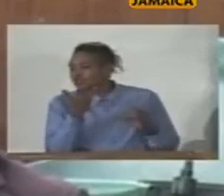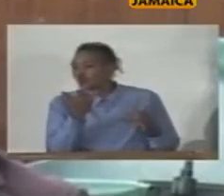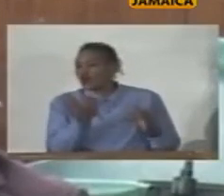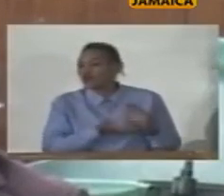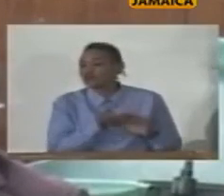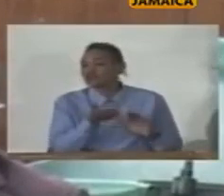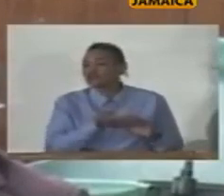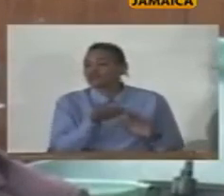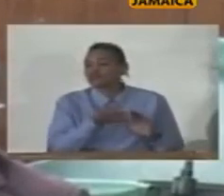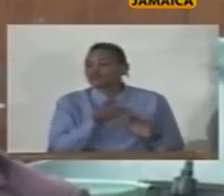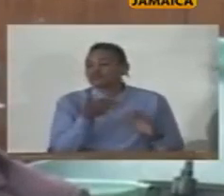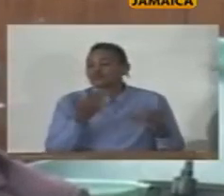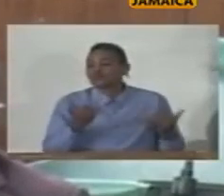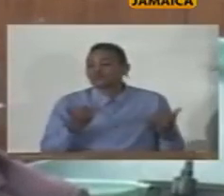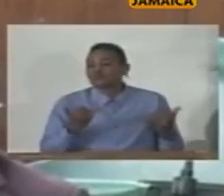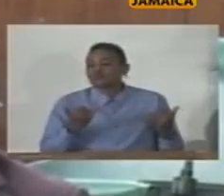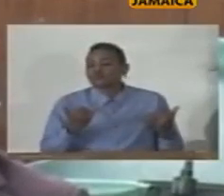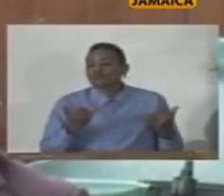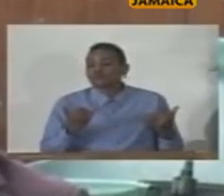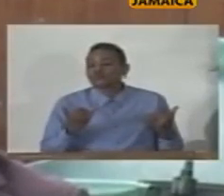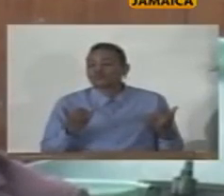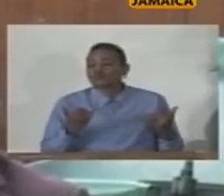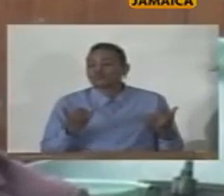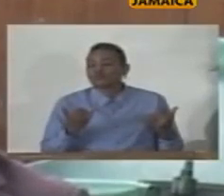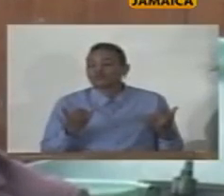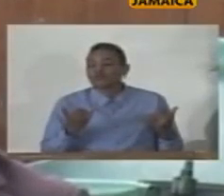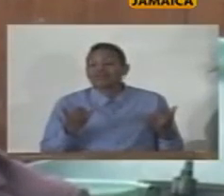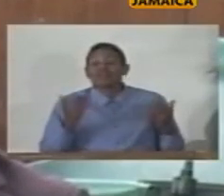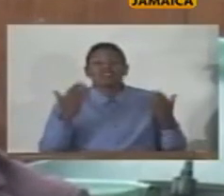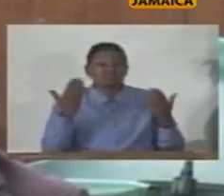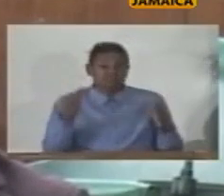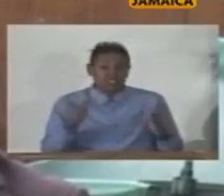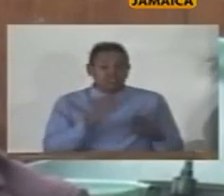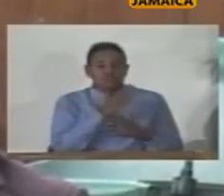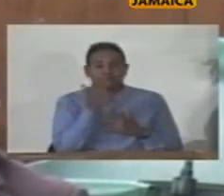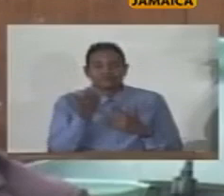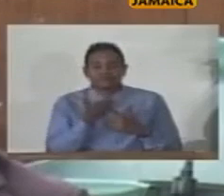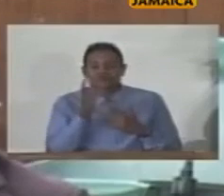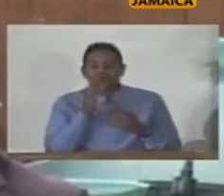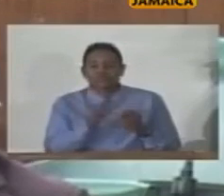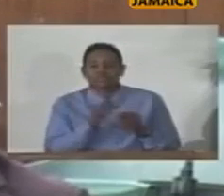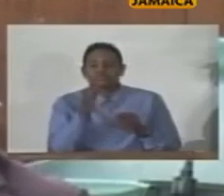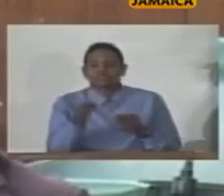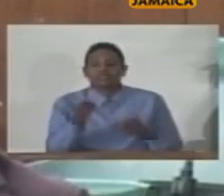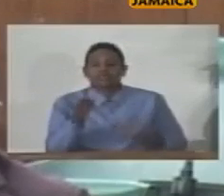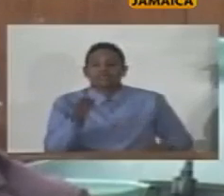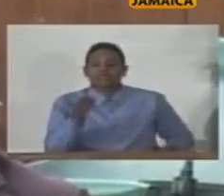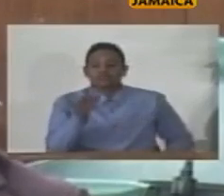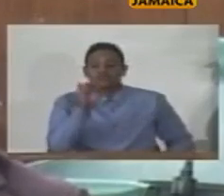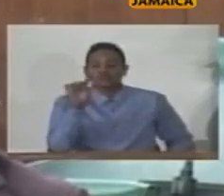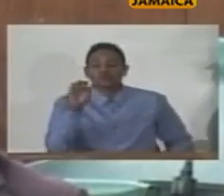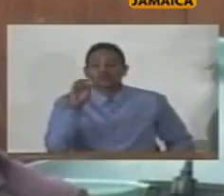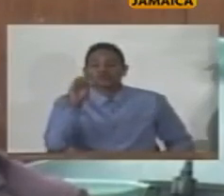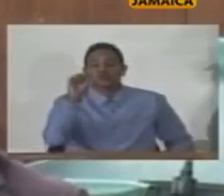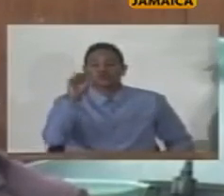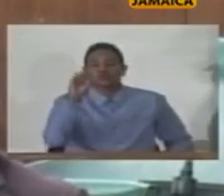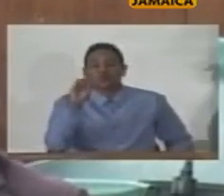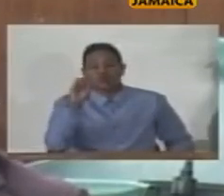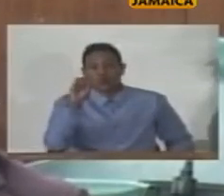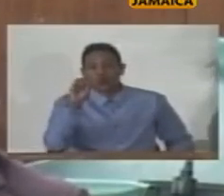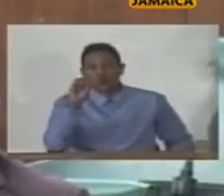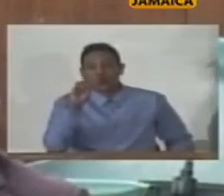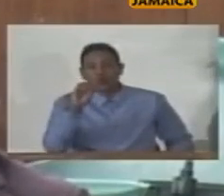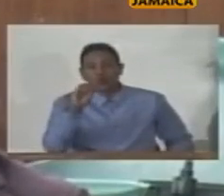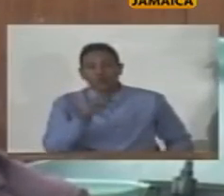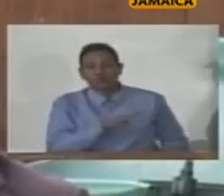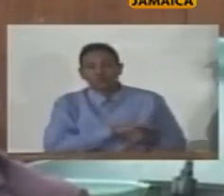place, and then to extend the zones of special operations